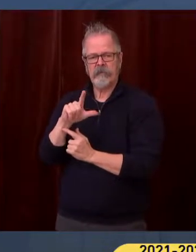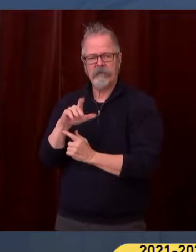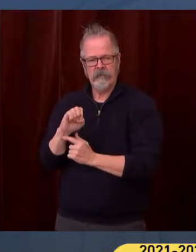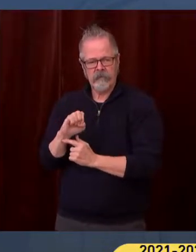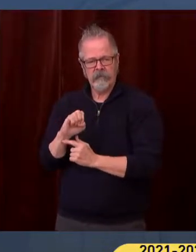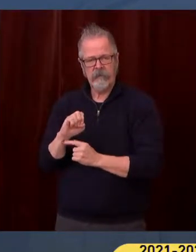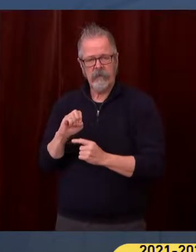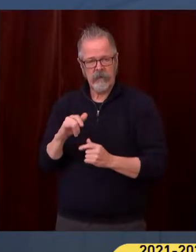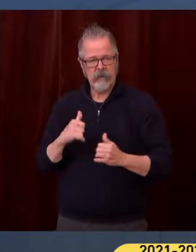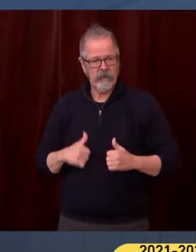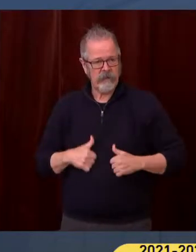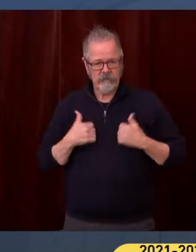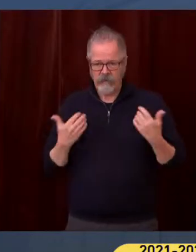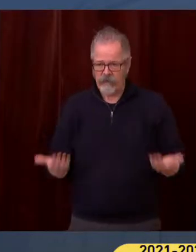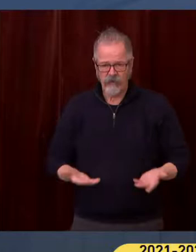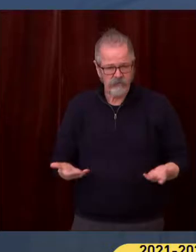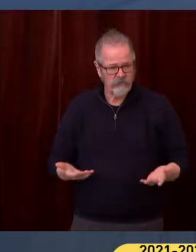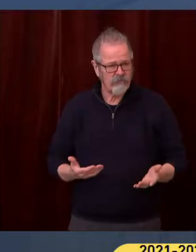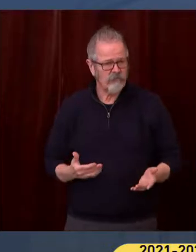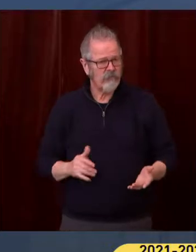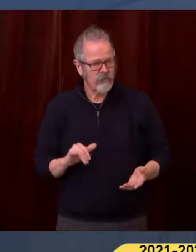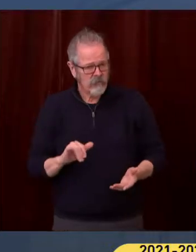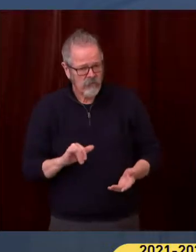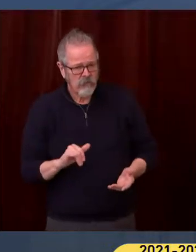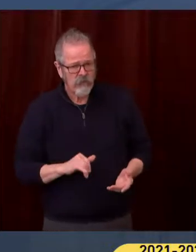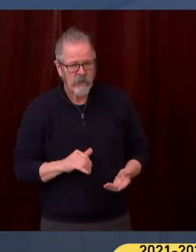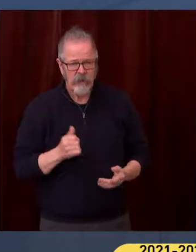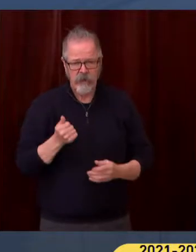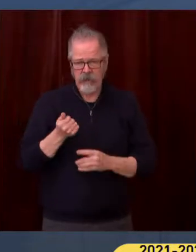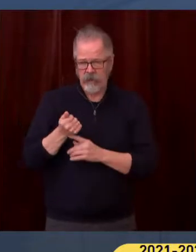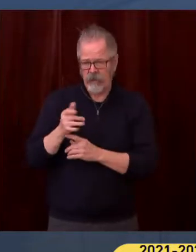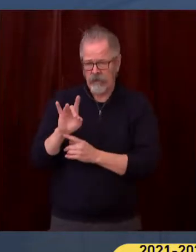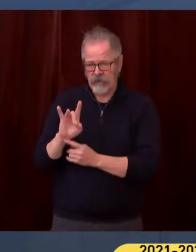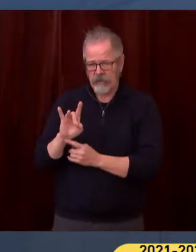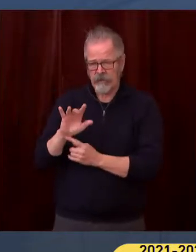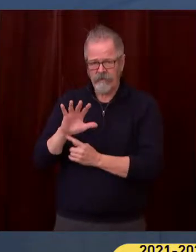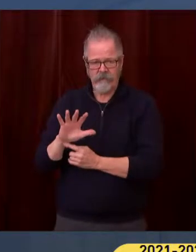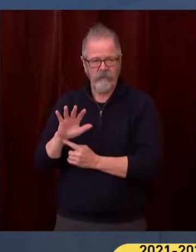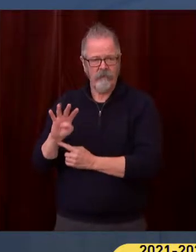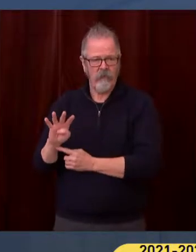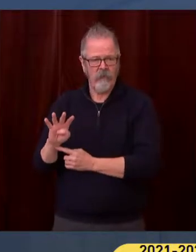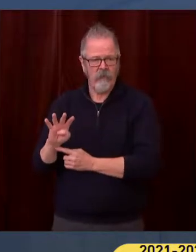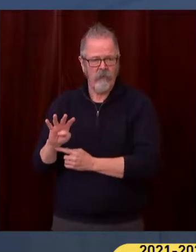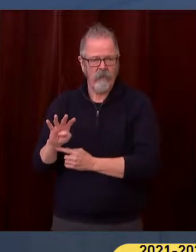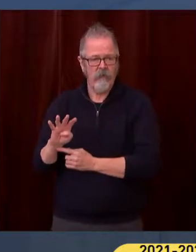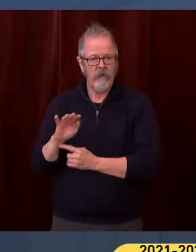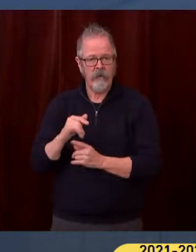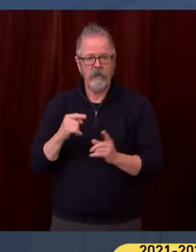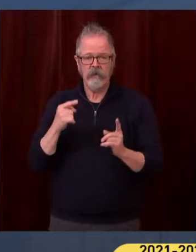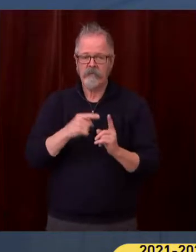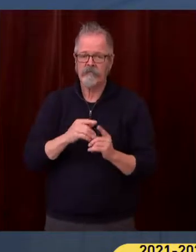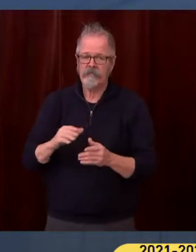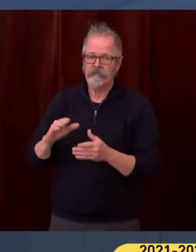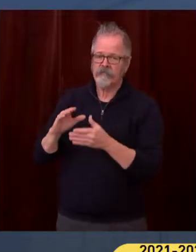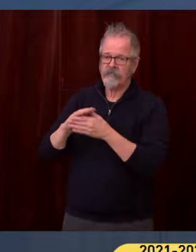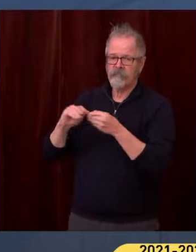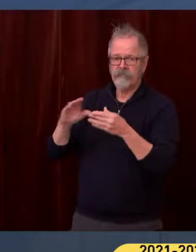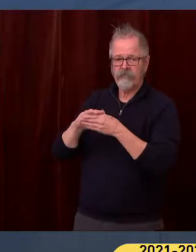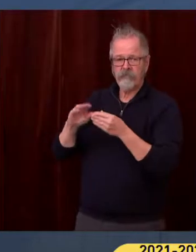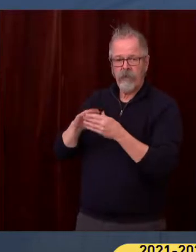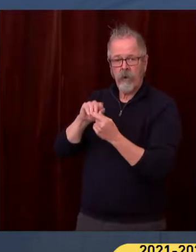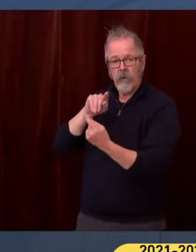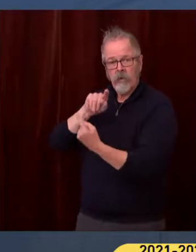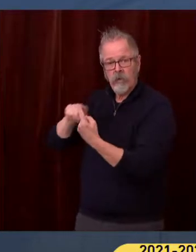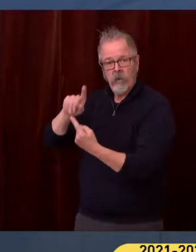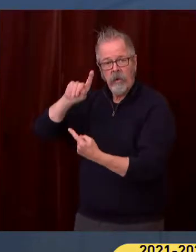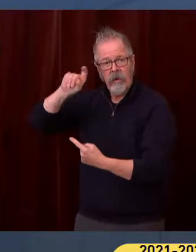speech in 1854, it was rather prophetic when he was talking to Governor Stevens before the treaties were signed. The yonder